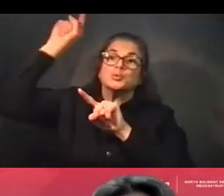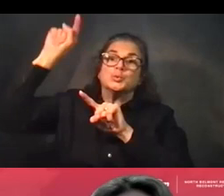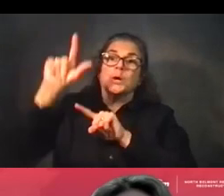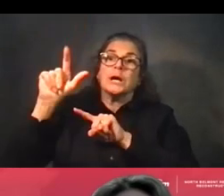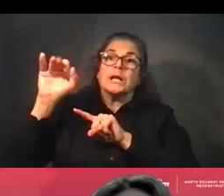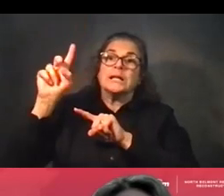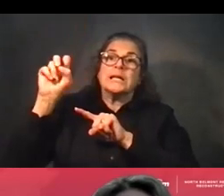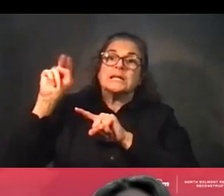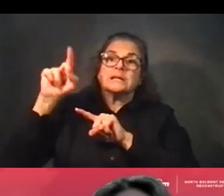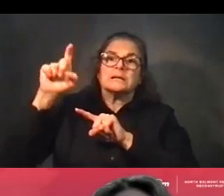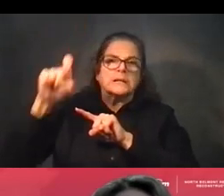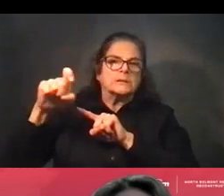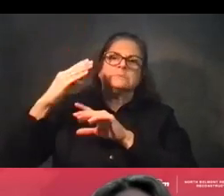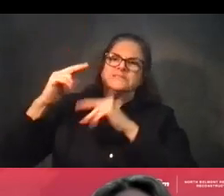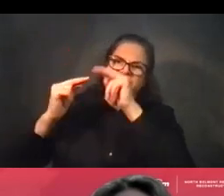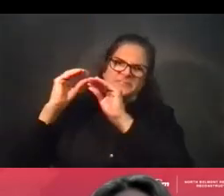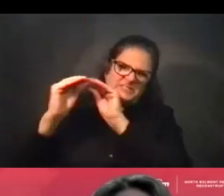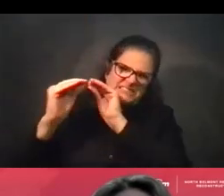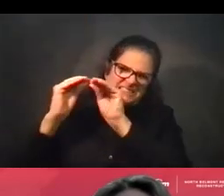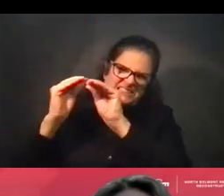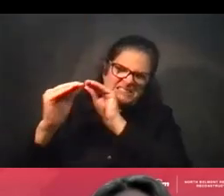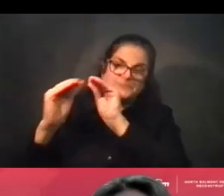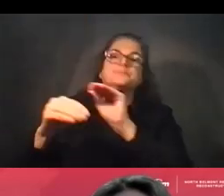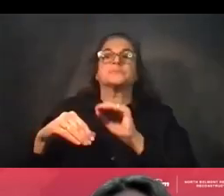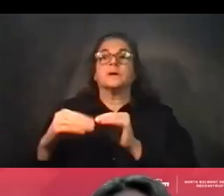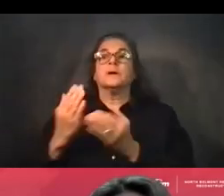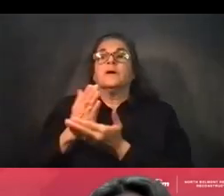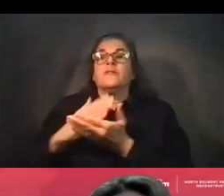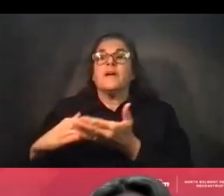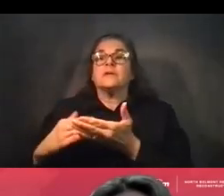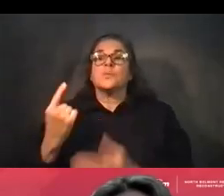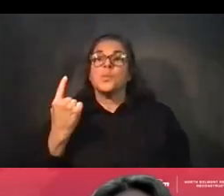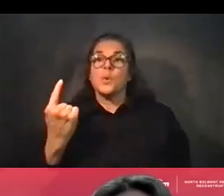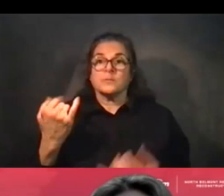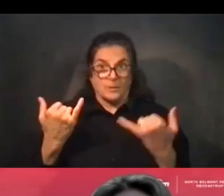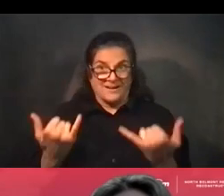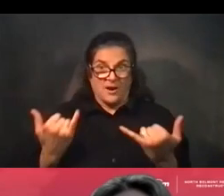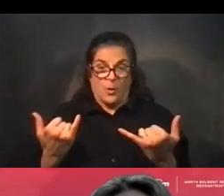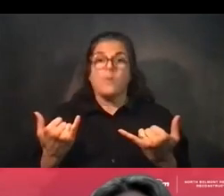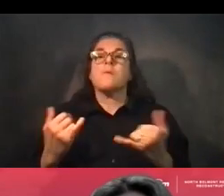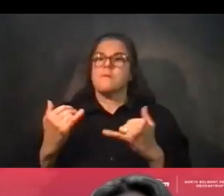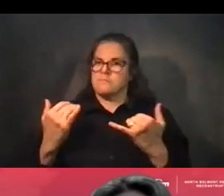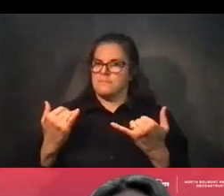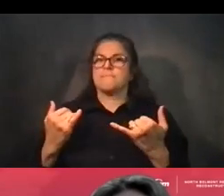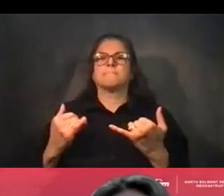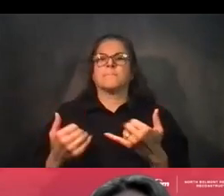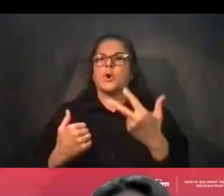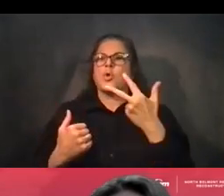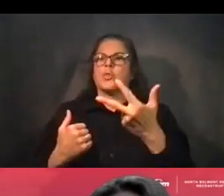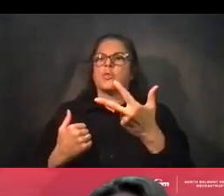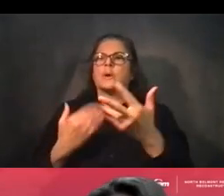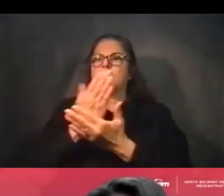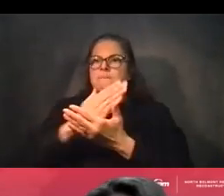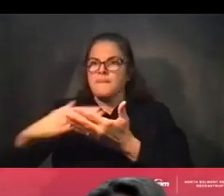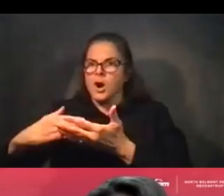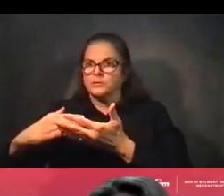phase one right now. That is what we are currently building. That phase one includes three major components, one